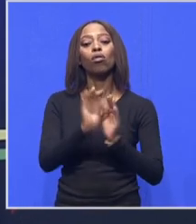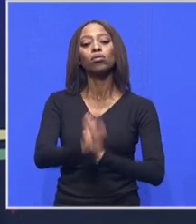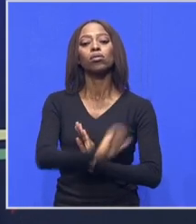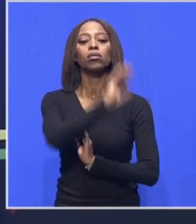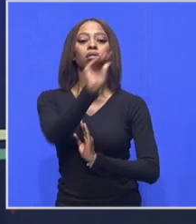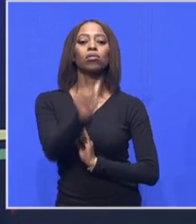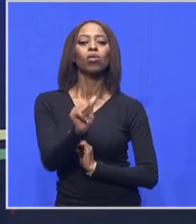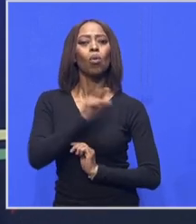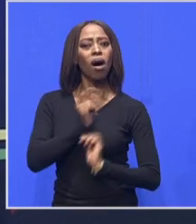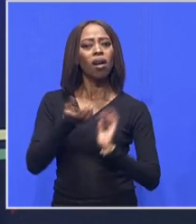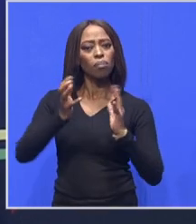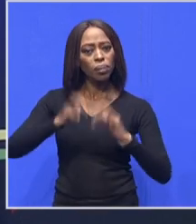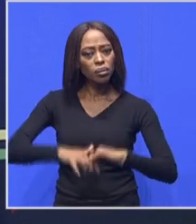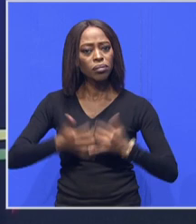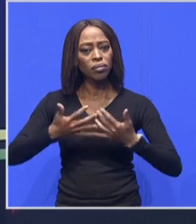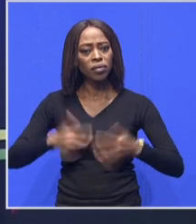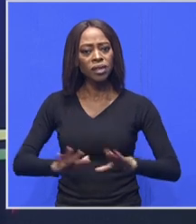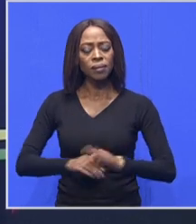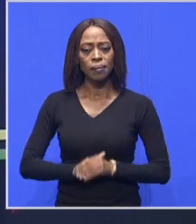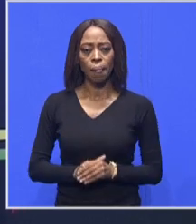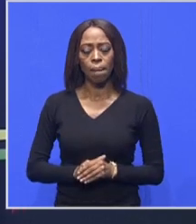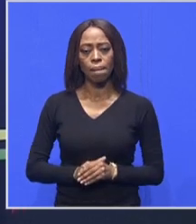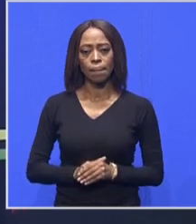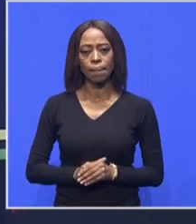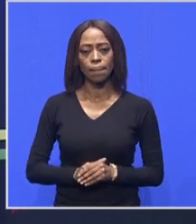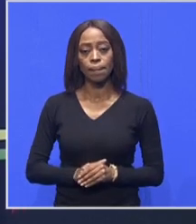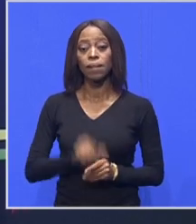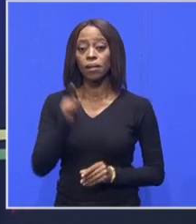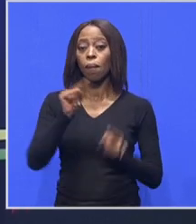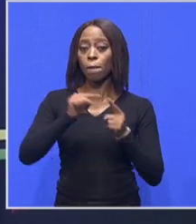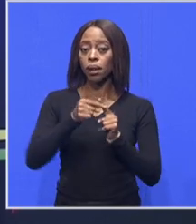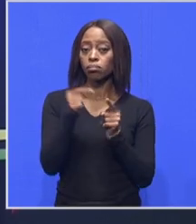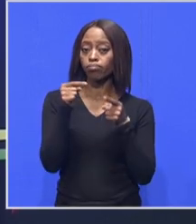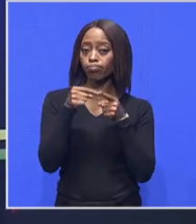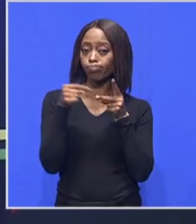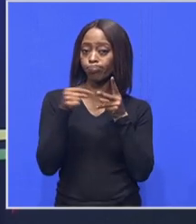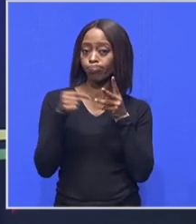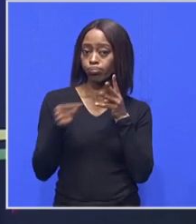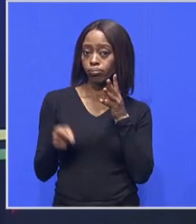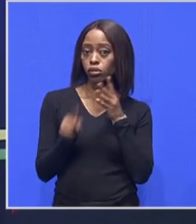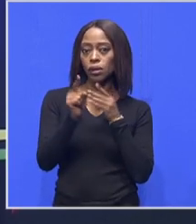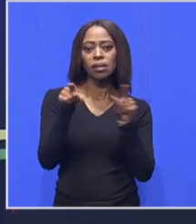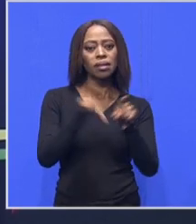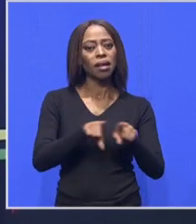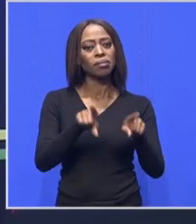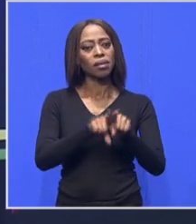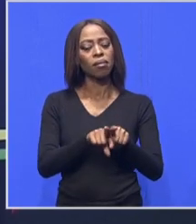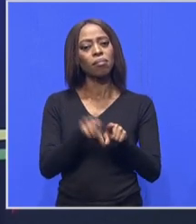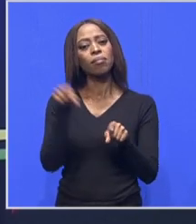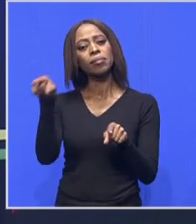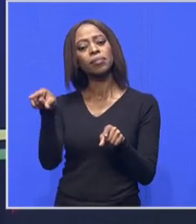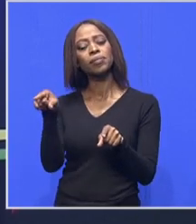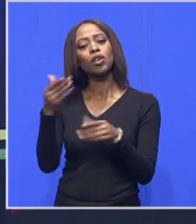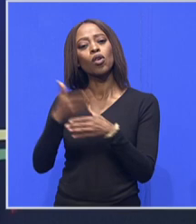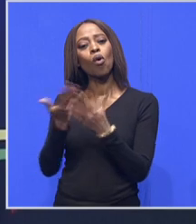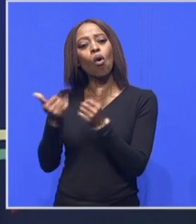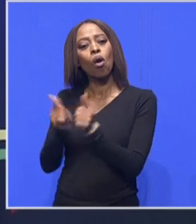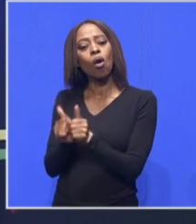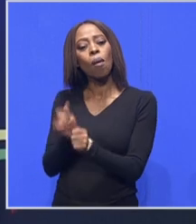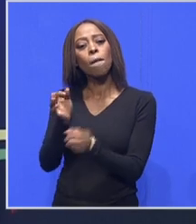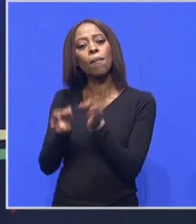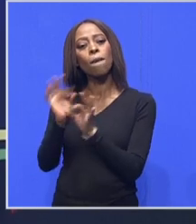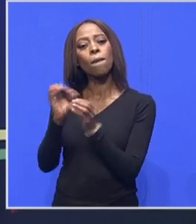he has destroyed? What you have been saying, the points you are touching on, is the very same that your colleagues in other